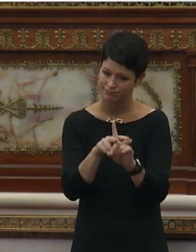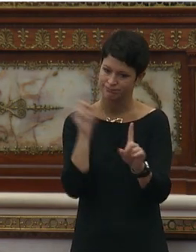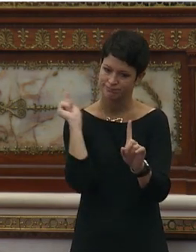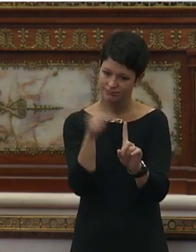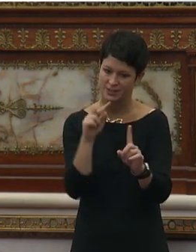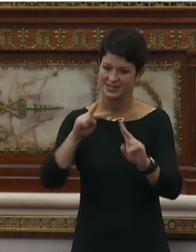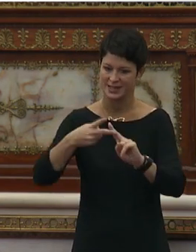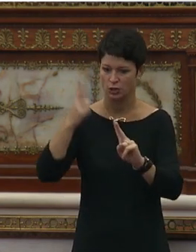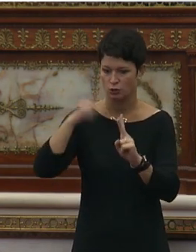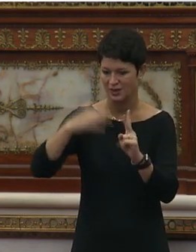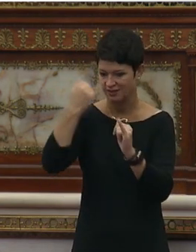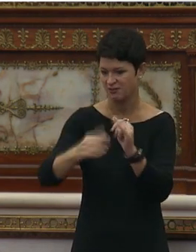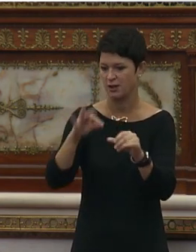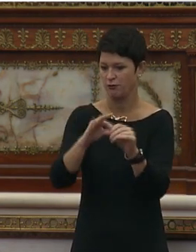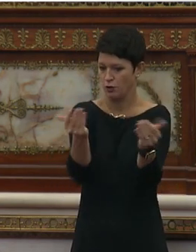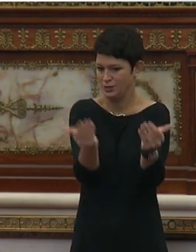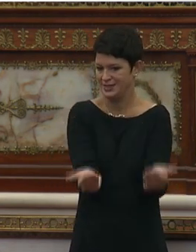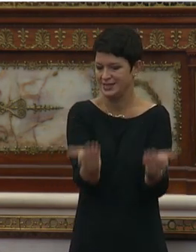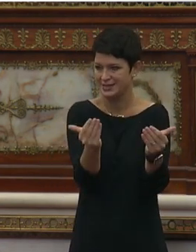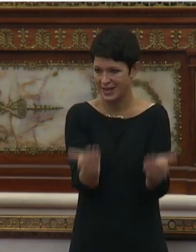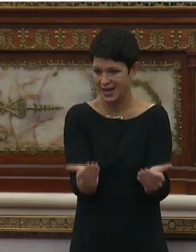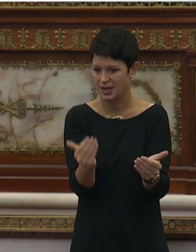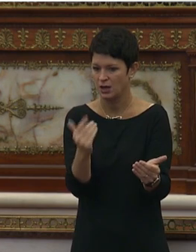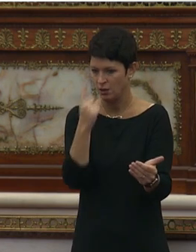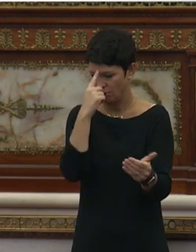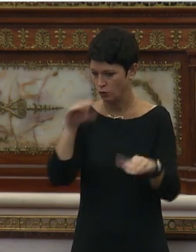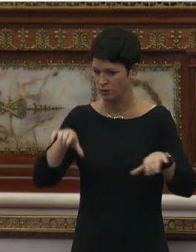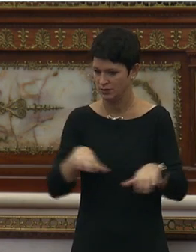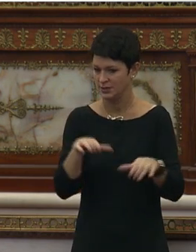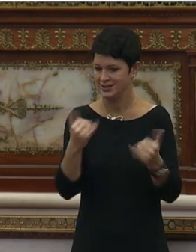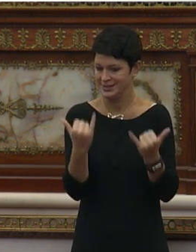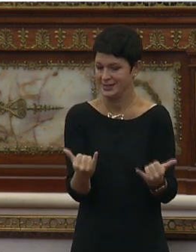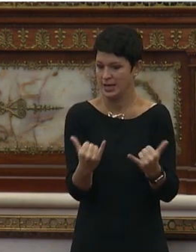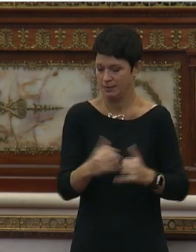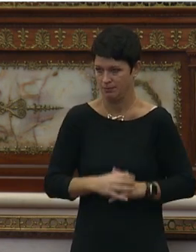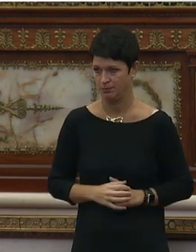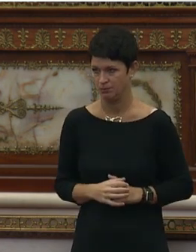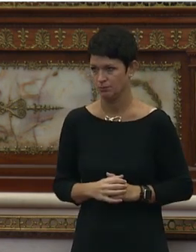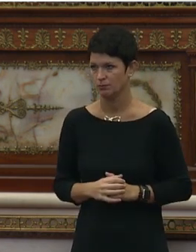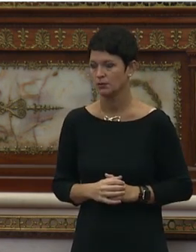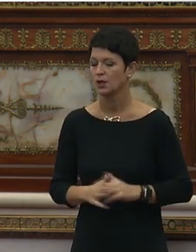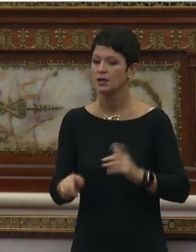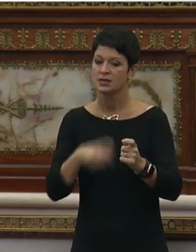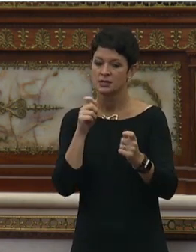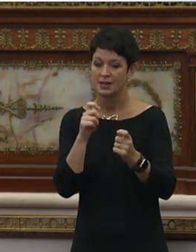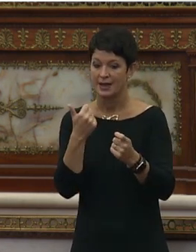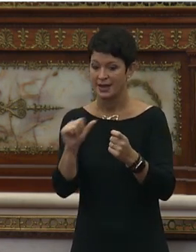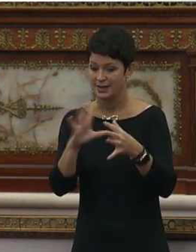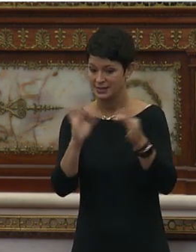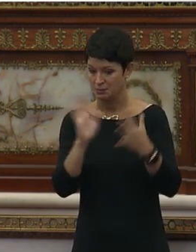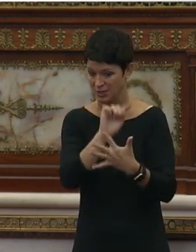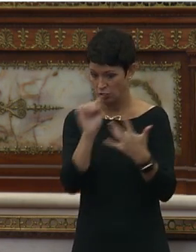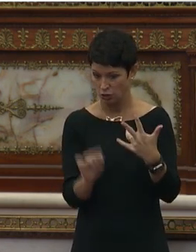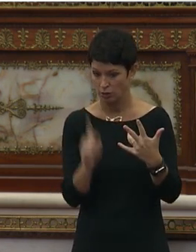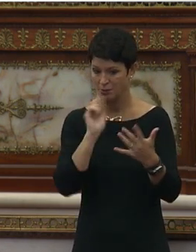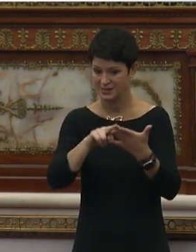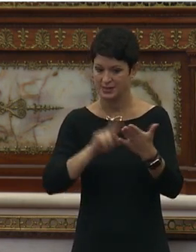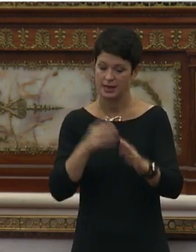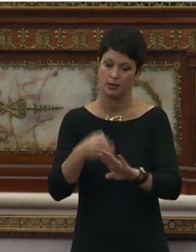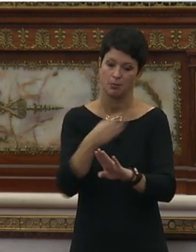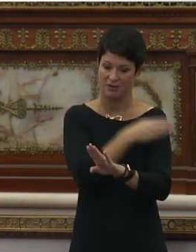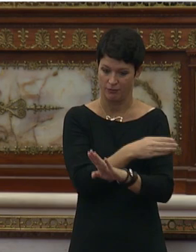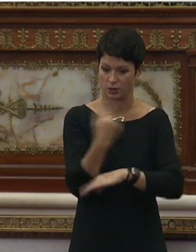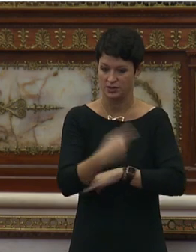second reading and final passage calendar for possible action at a session of council. A speaker on any of these matters must sign up in